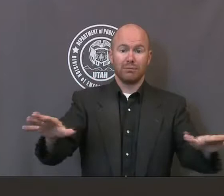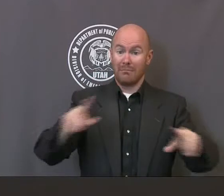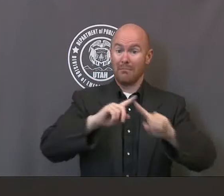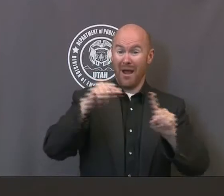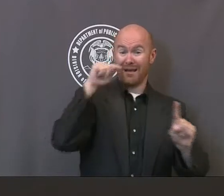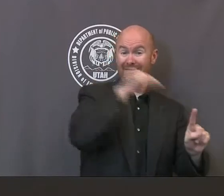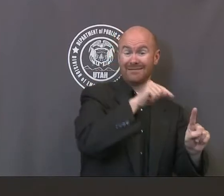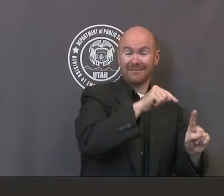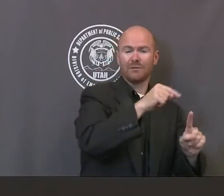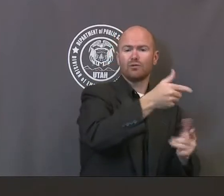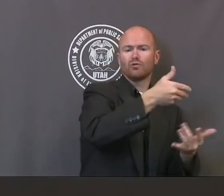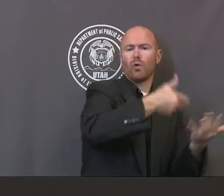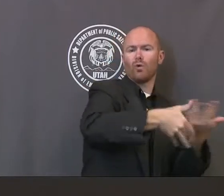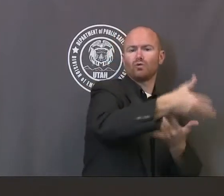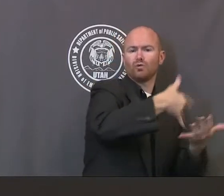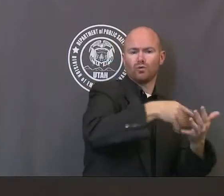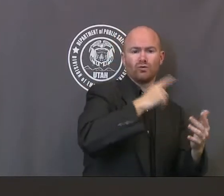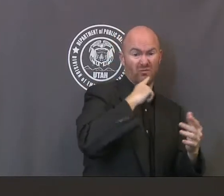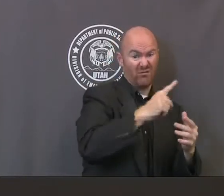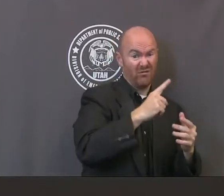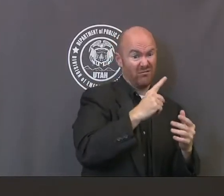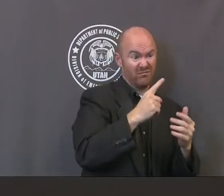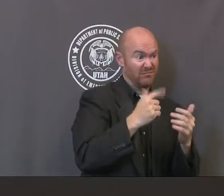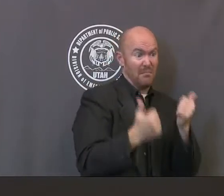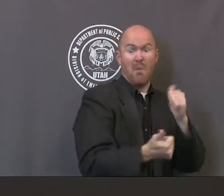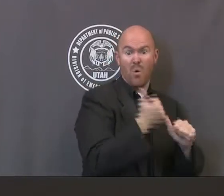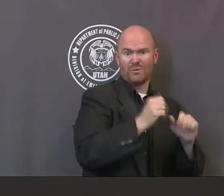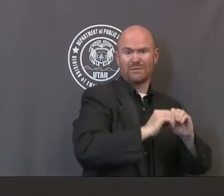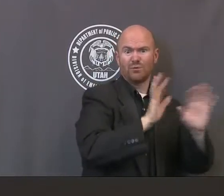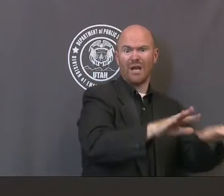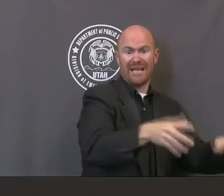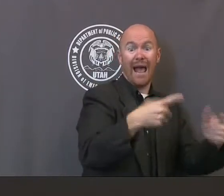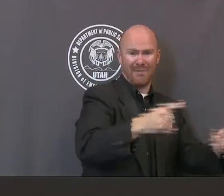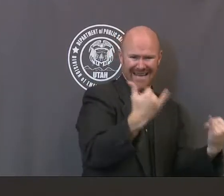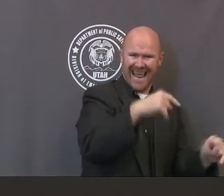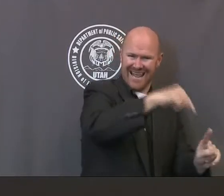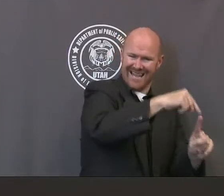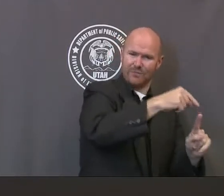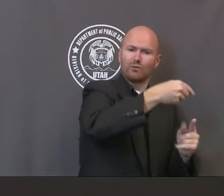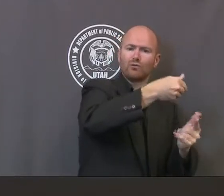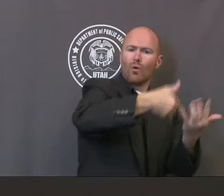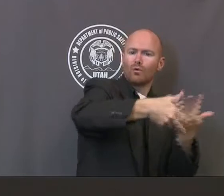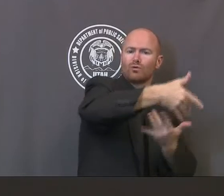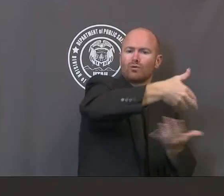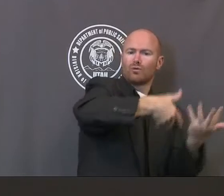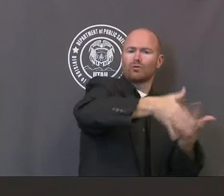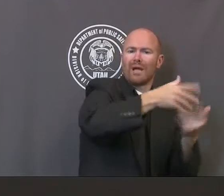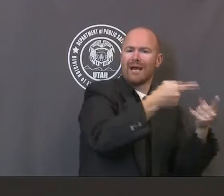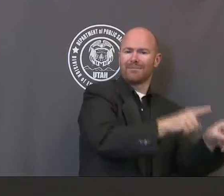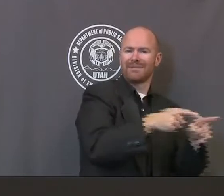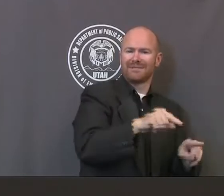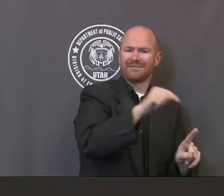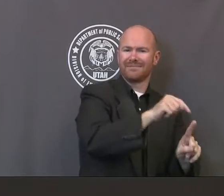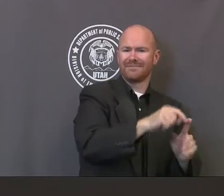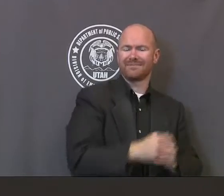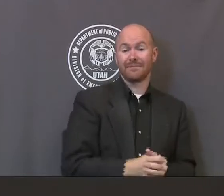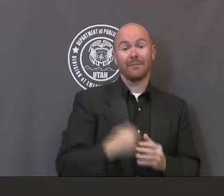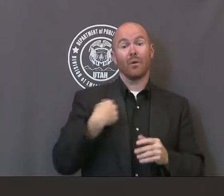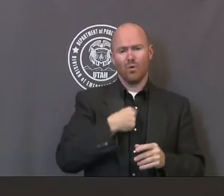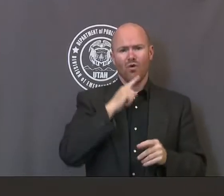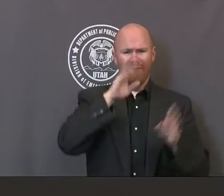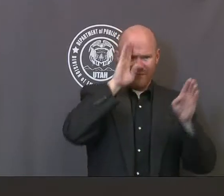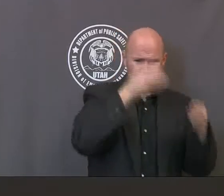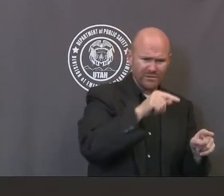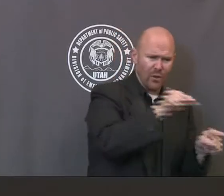gatherings, as I've defined them, are responsible for a significant amount of the spread that we're currently experiencing. So we're trying to focus on those